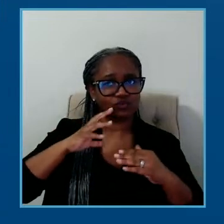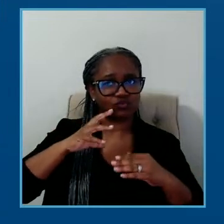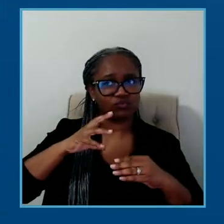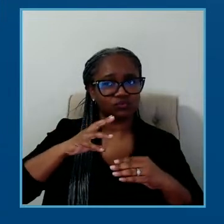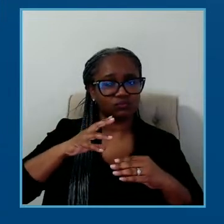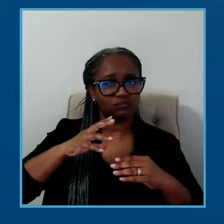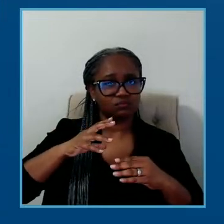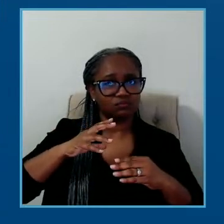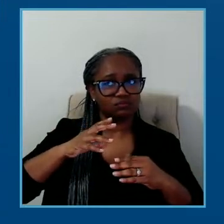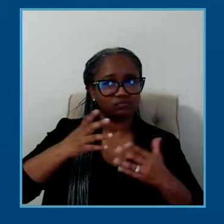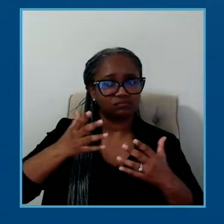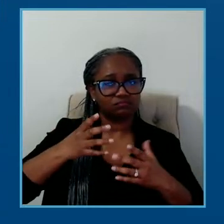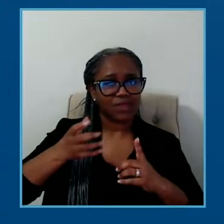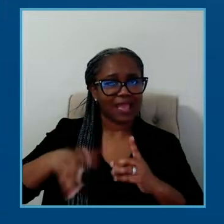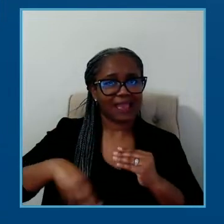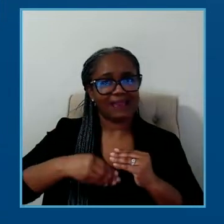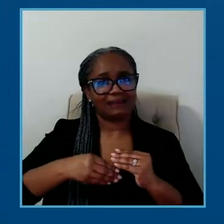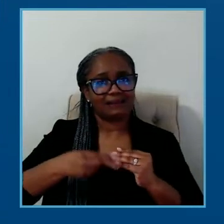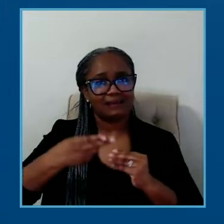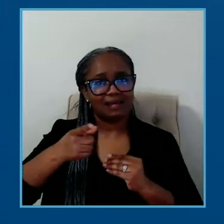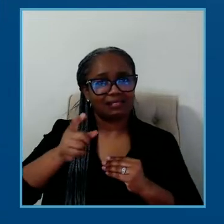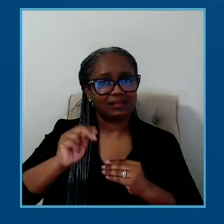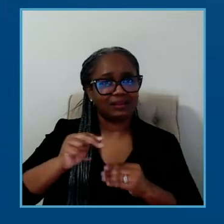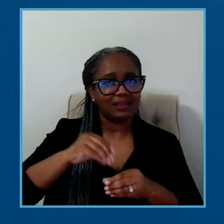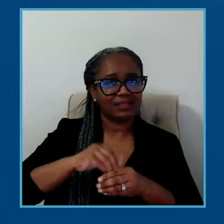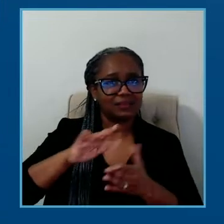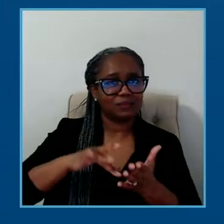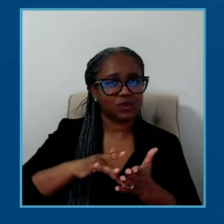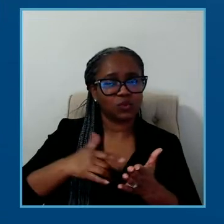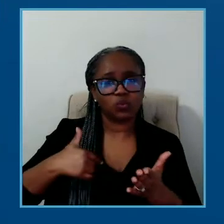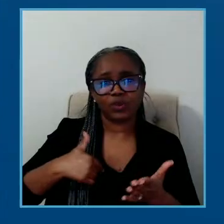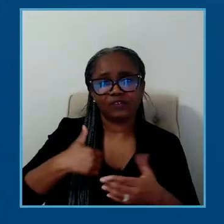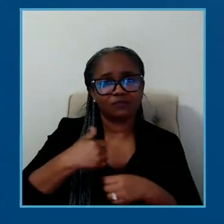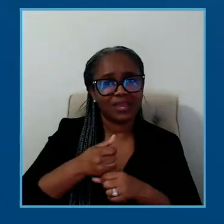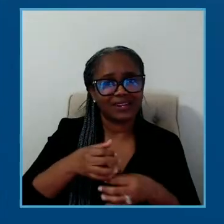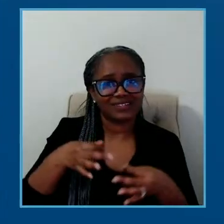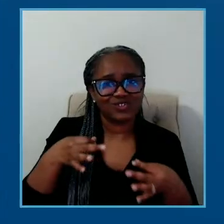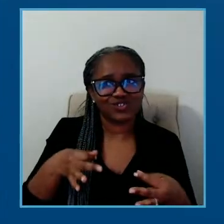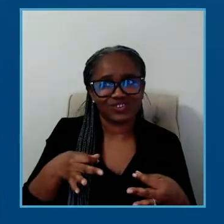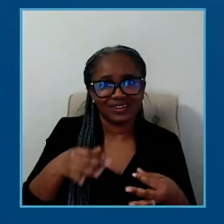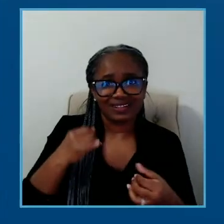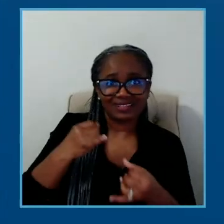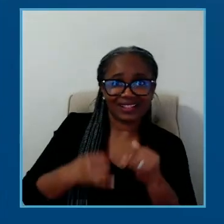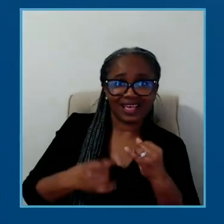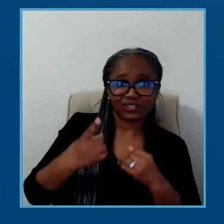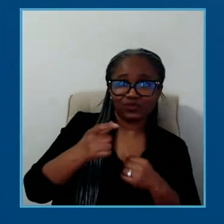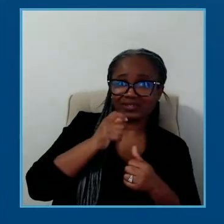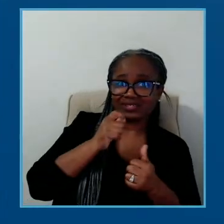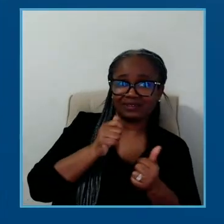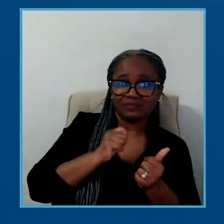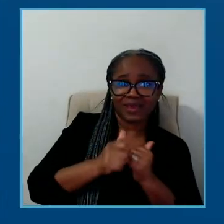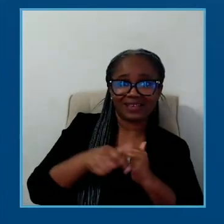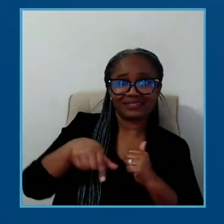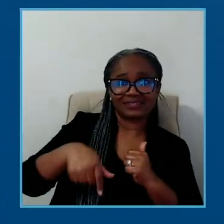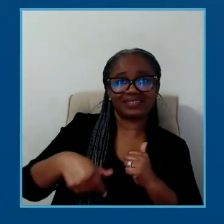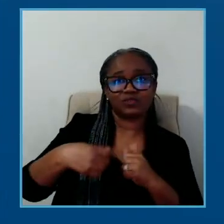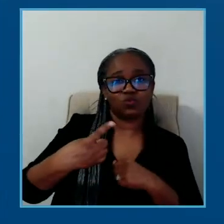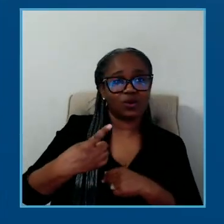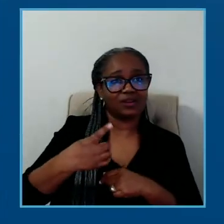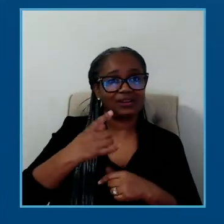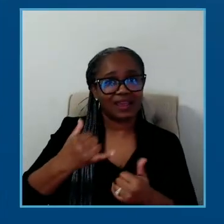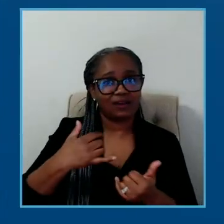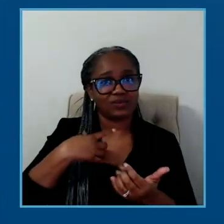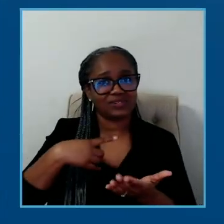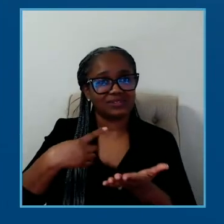made the decision that the last one didn't pass, and then this one is up for discussion. So I think we should keep